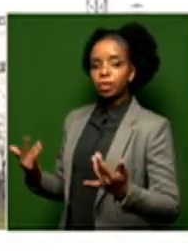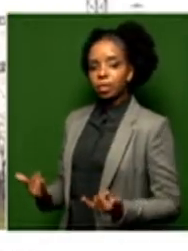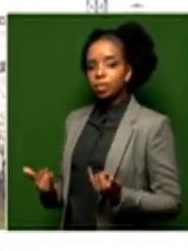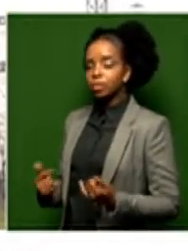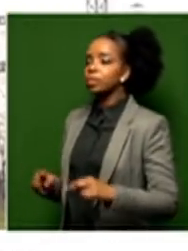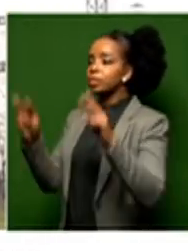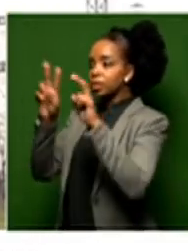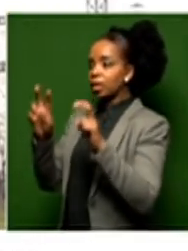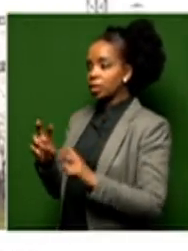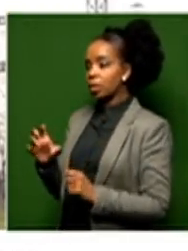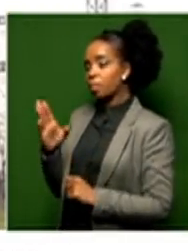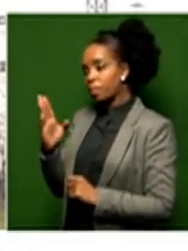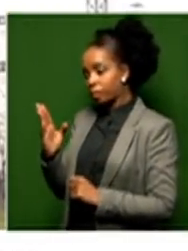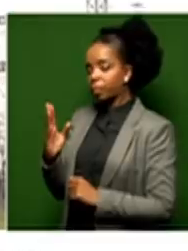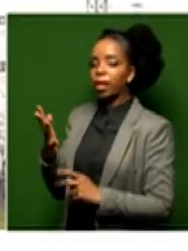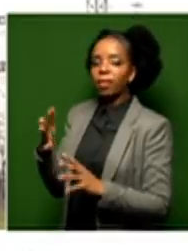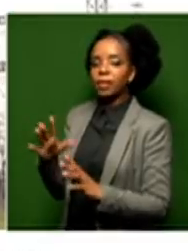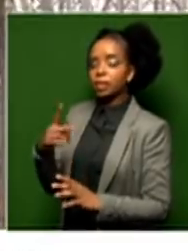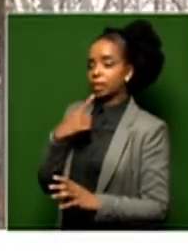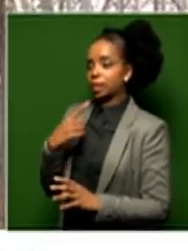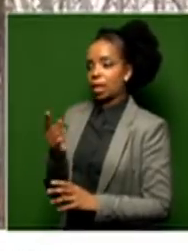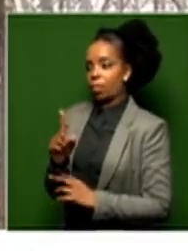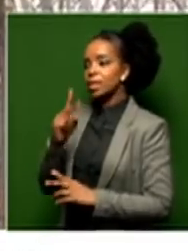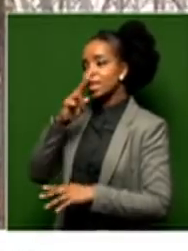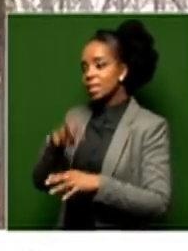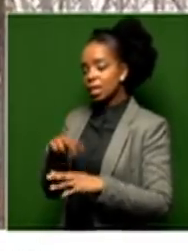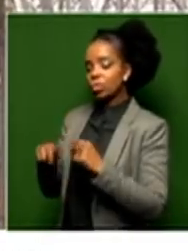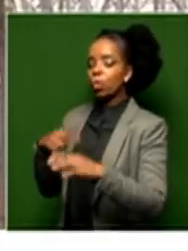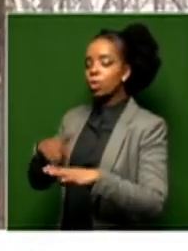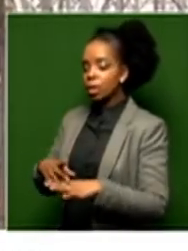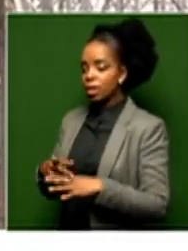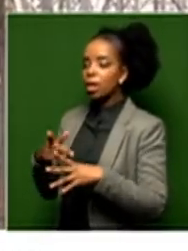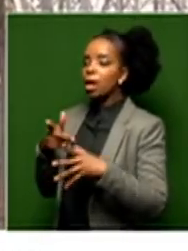a keenness to actually renegotiate PPA contracts